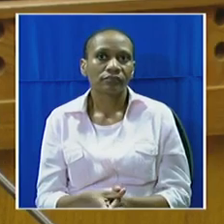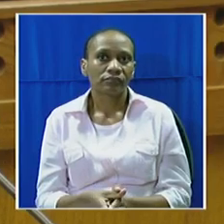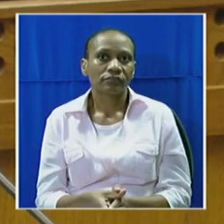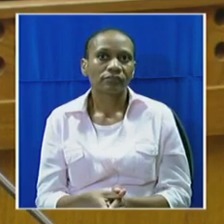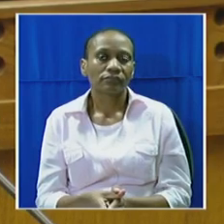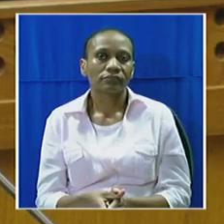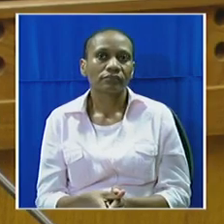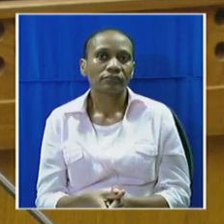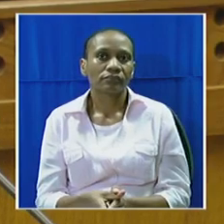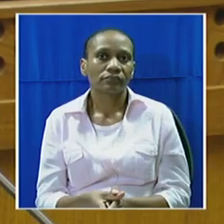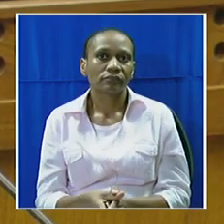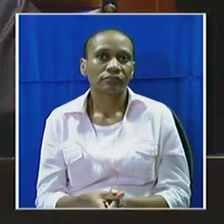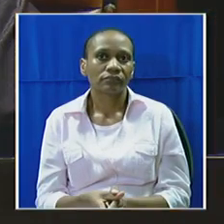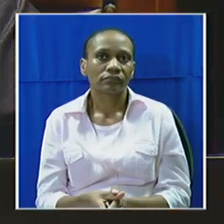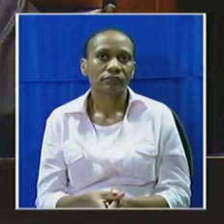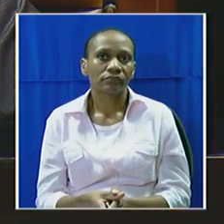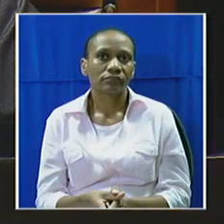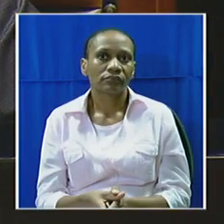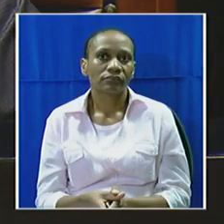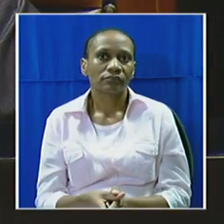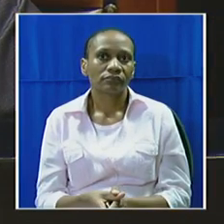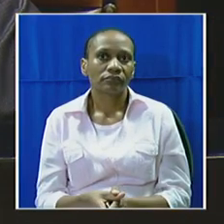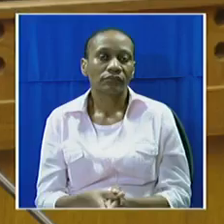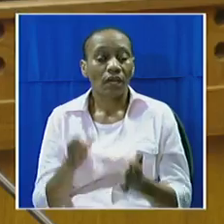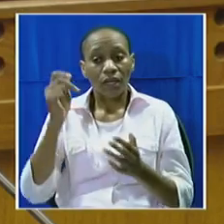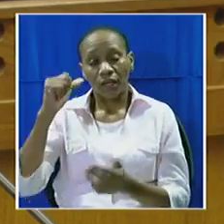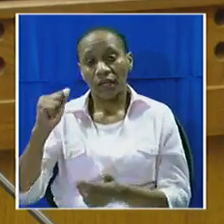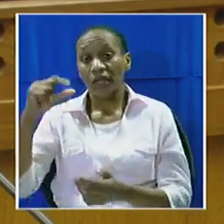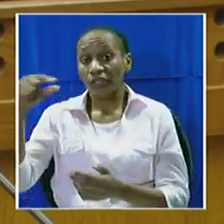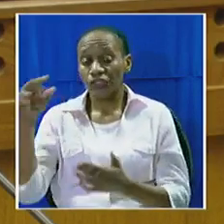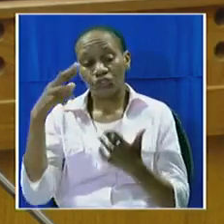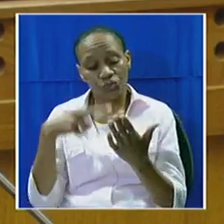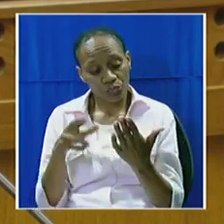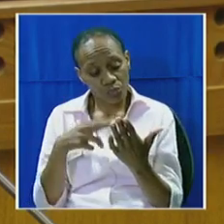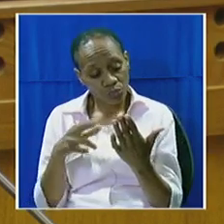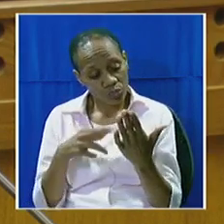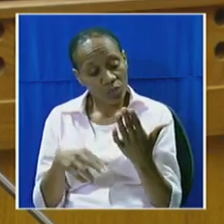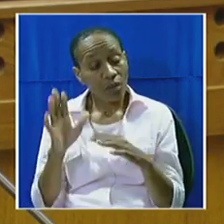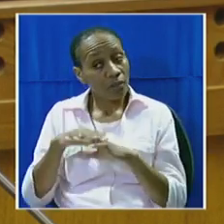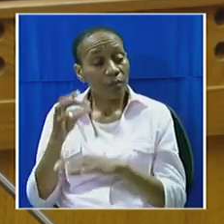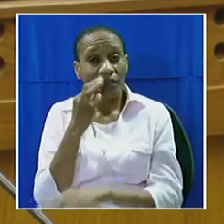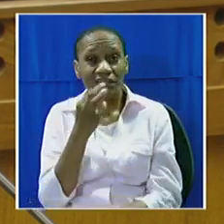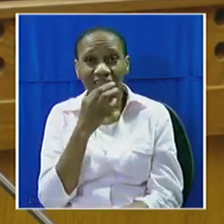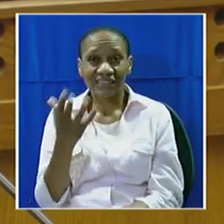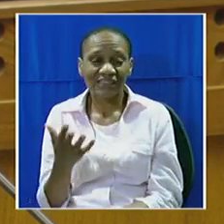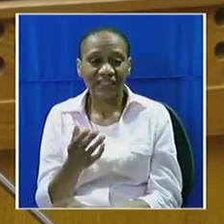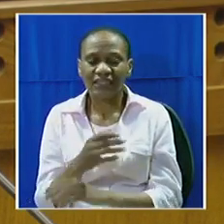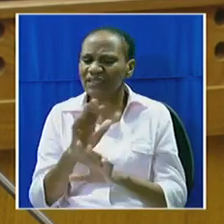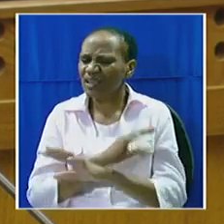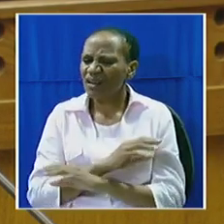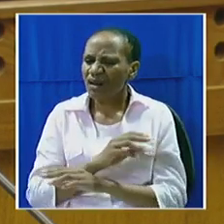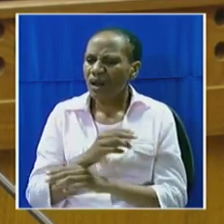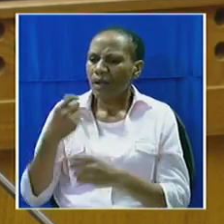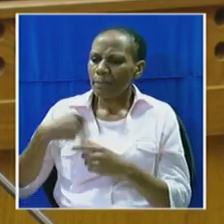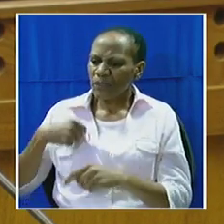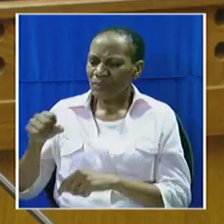The reason Honourable why Member, the Auditor General further highlighted that no reasonable steps were taken